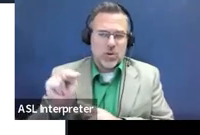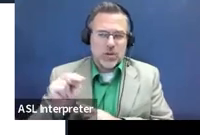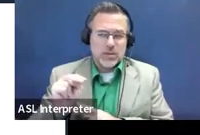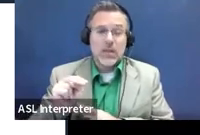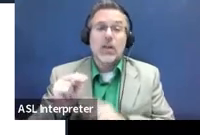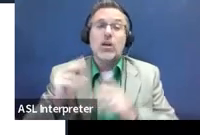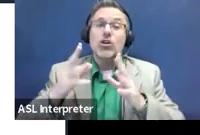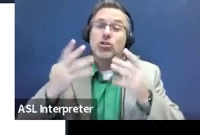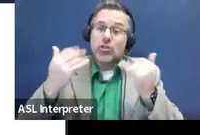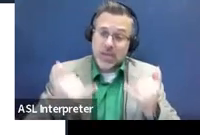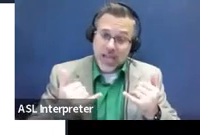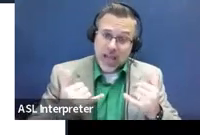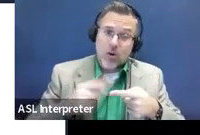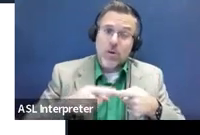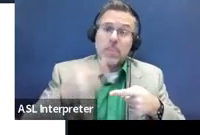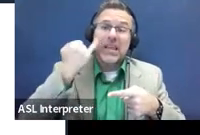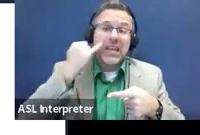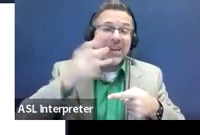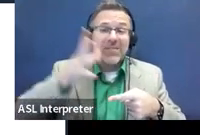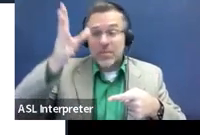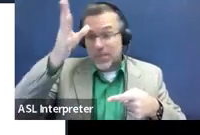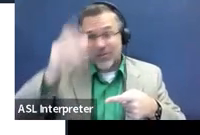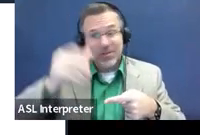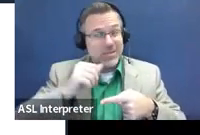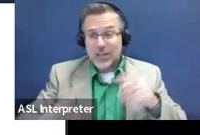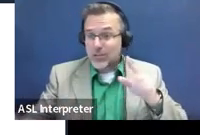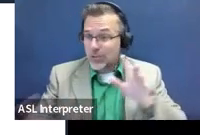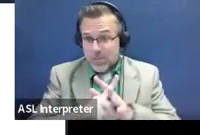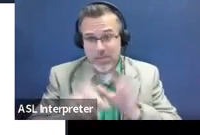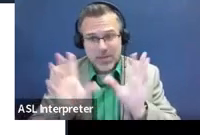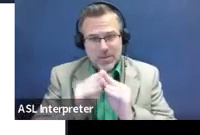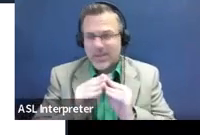their 7-day notice is actually if they do not attend the meeting.